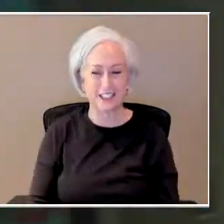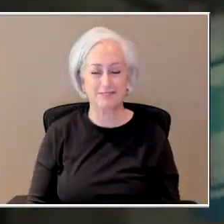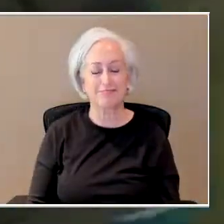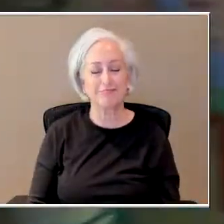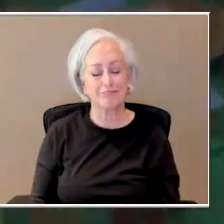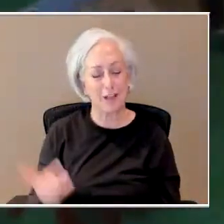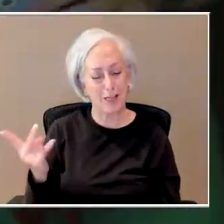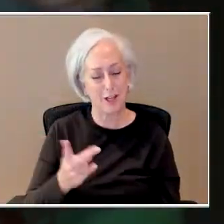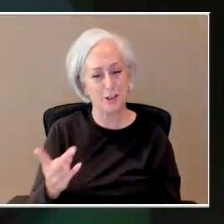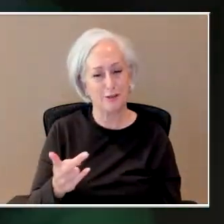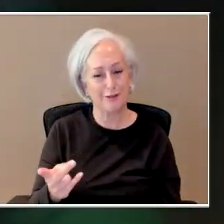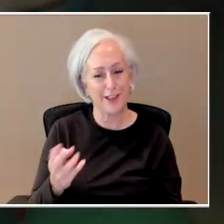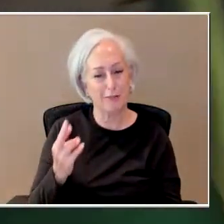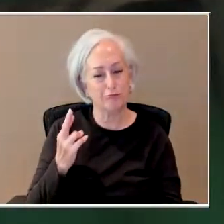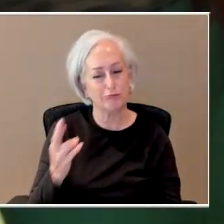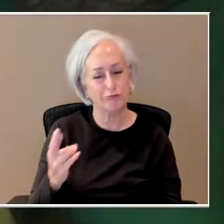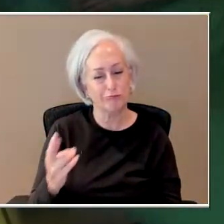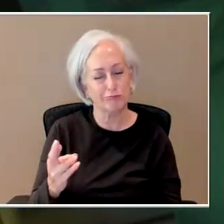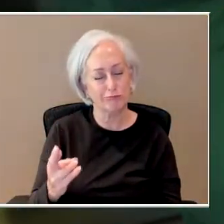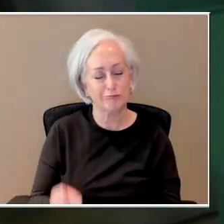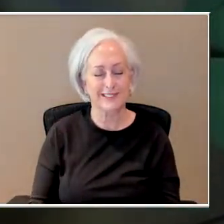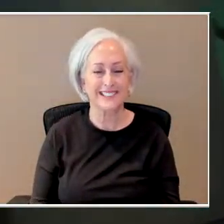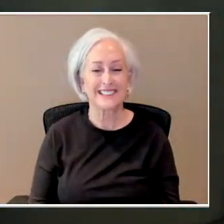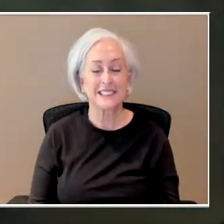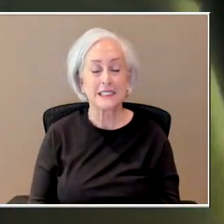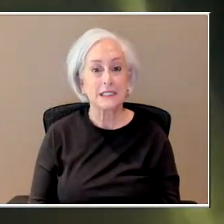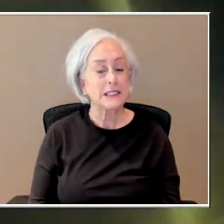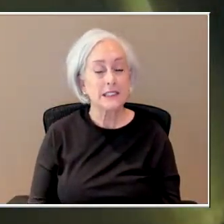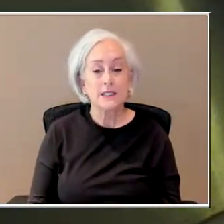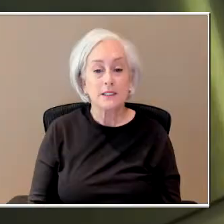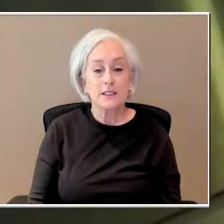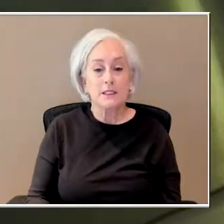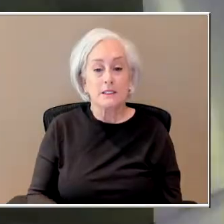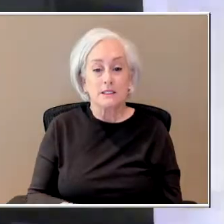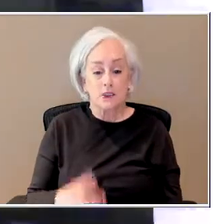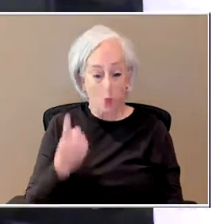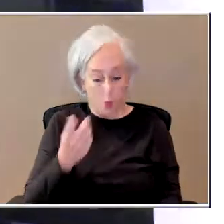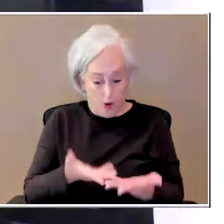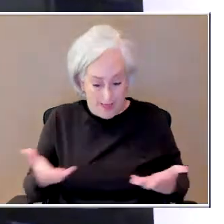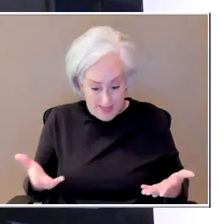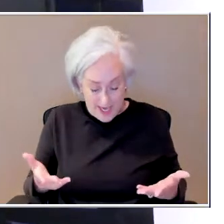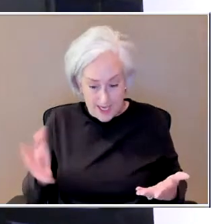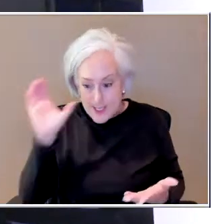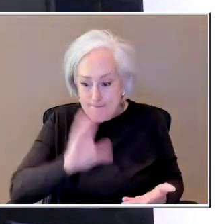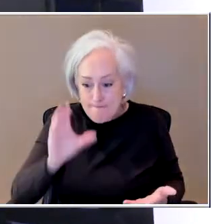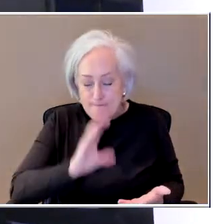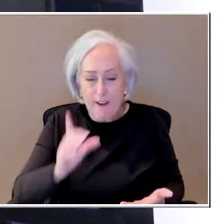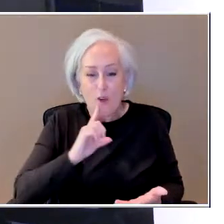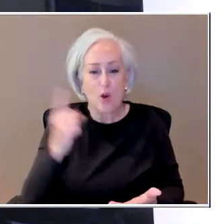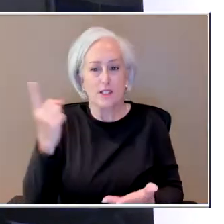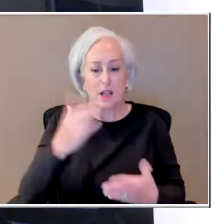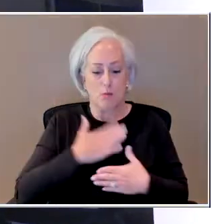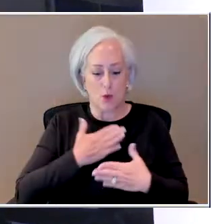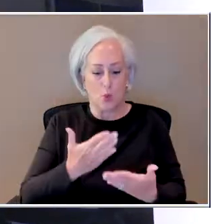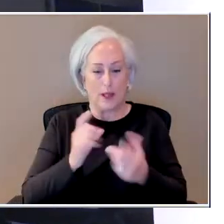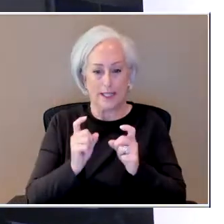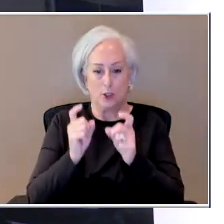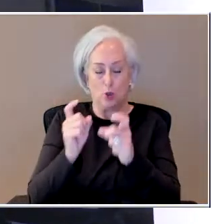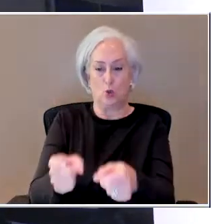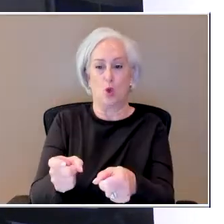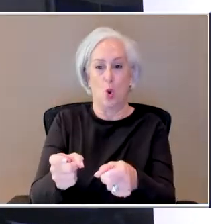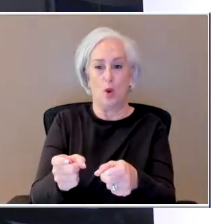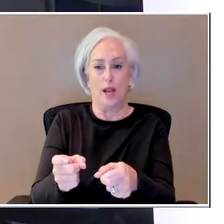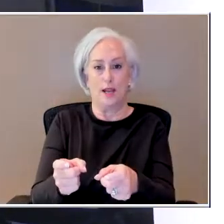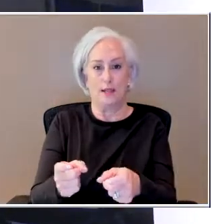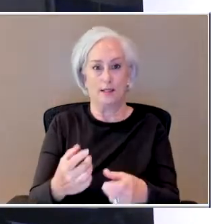A big challenge in transplant, of course, is finding the donor. Jessica, naturally ready and willing to donate to her child, but it's not always